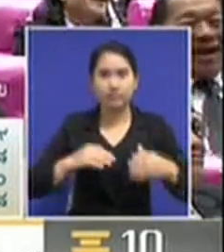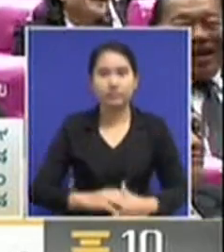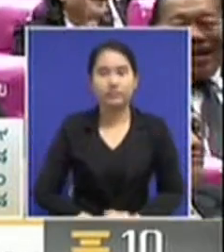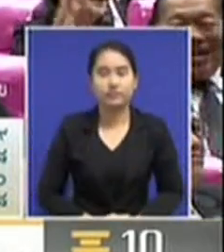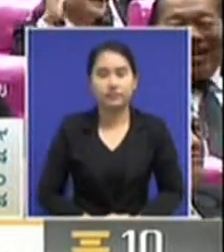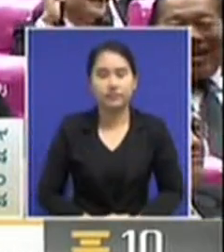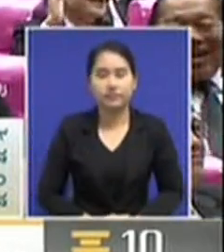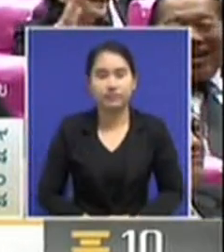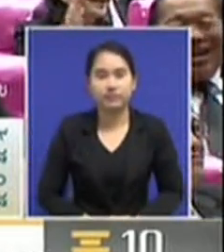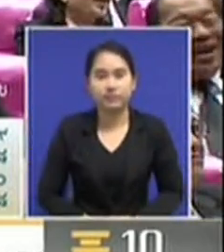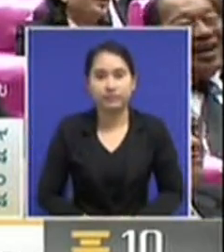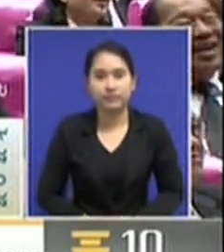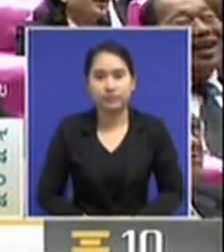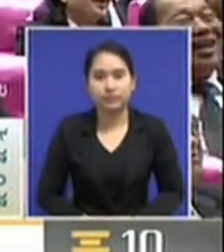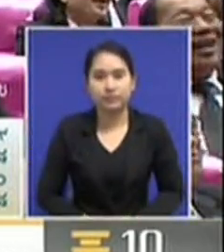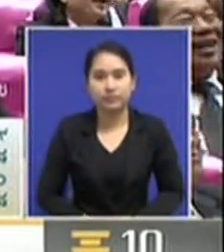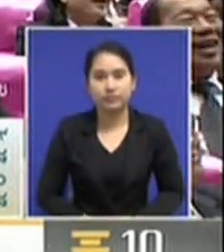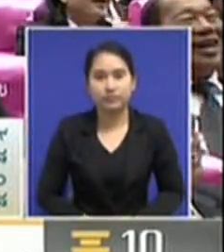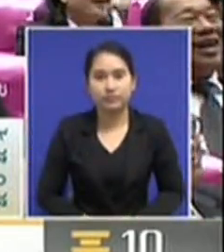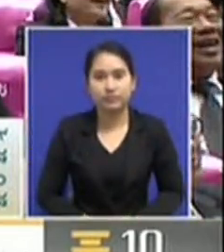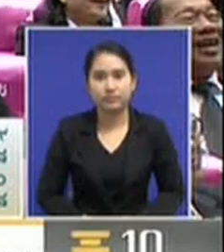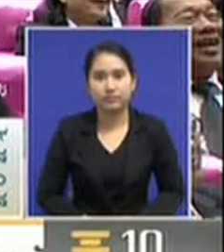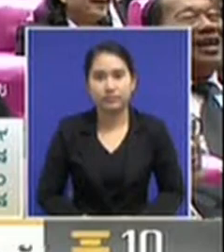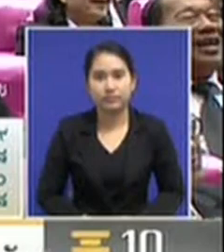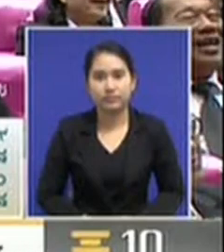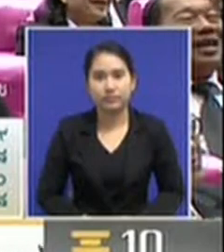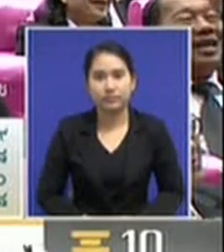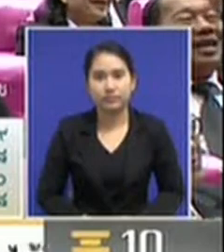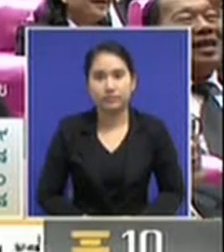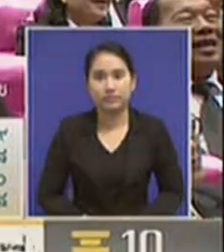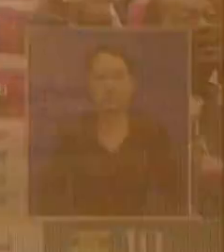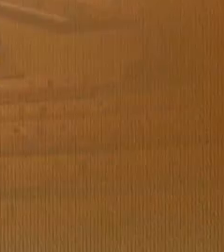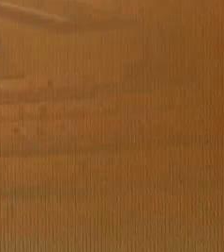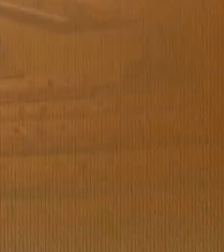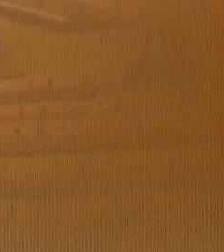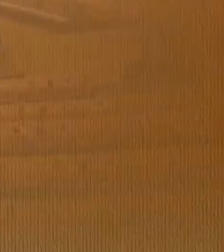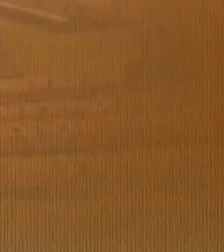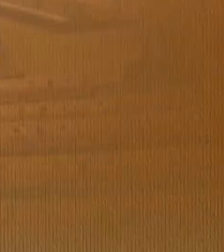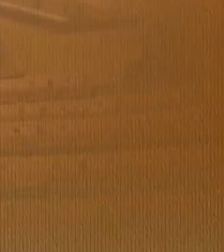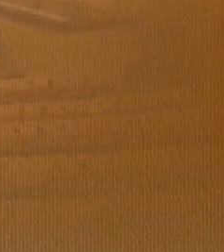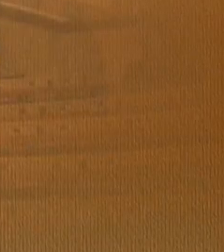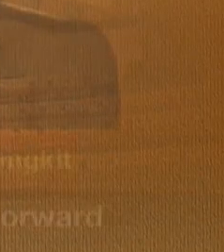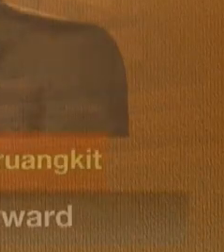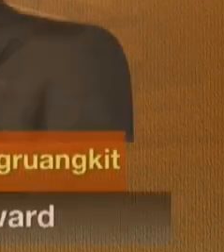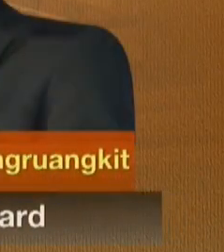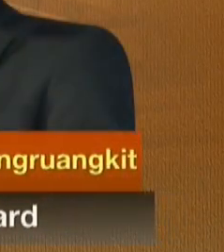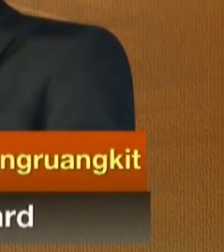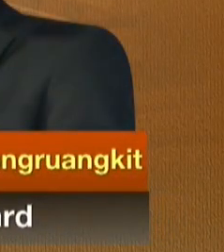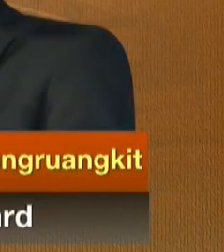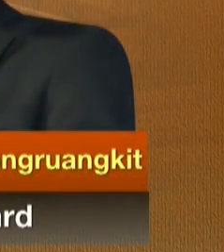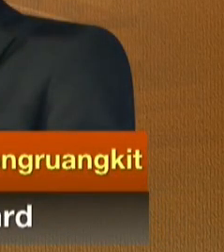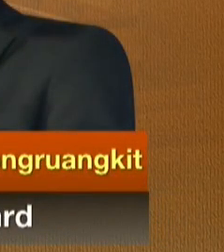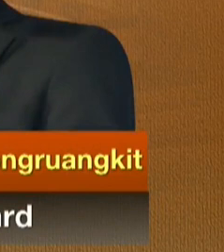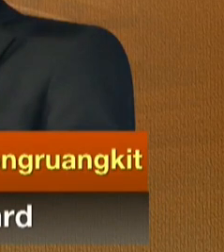And then the MPs raised their hands to support the candidate of Thanathon Jigwung